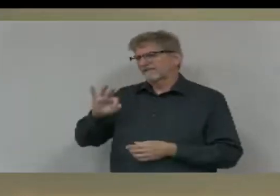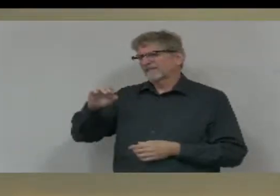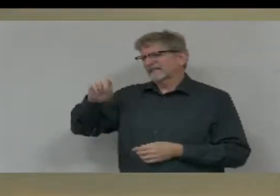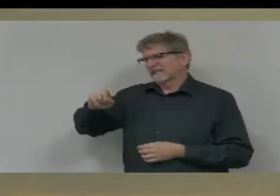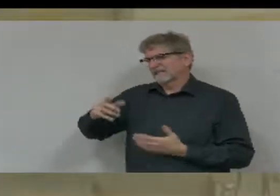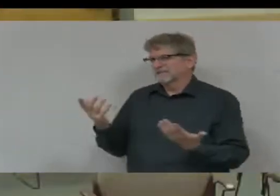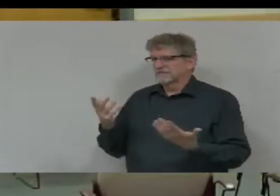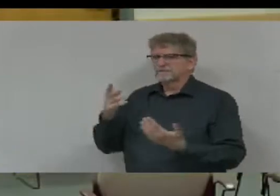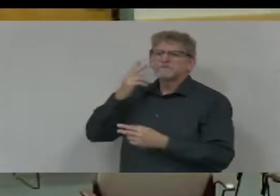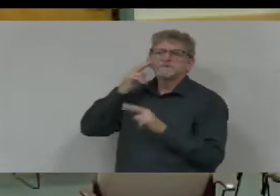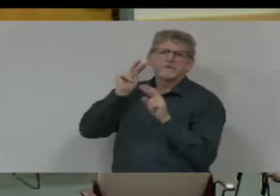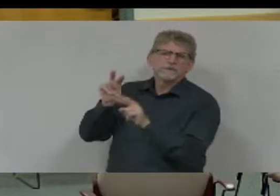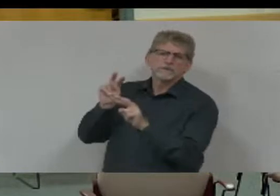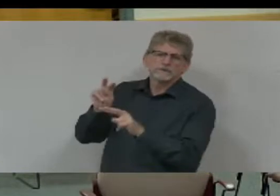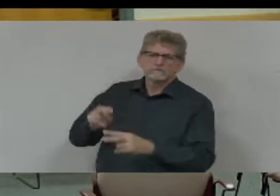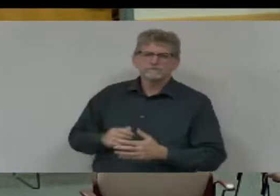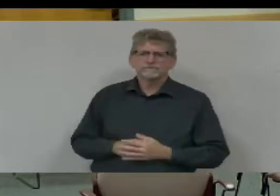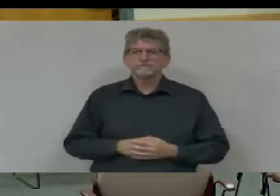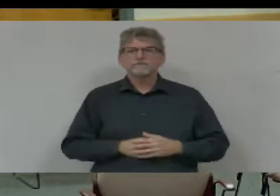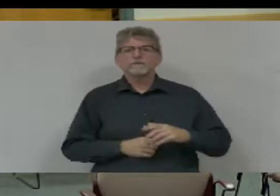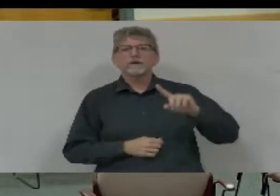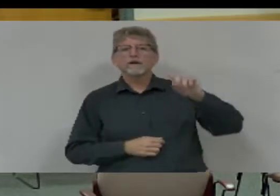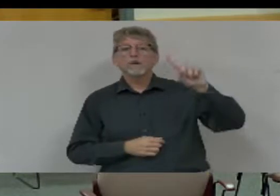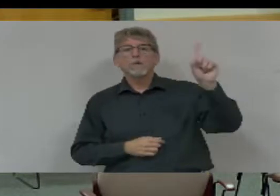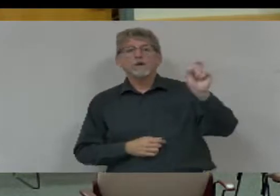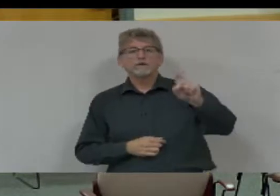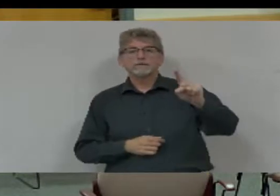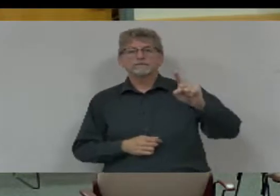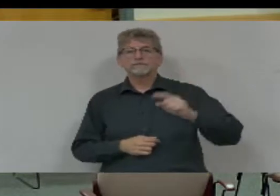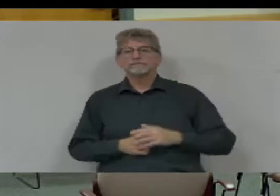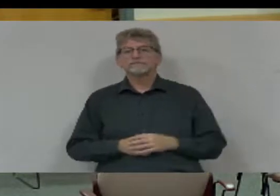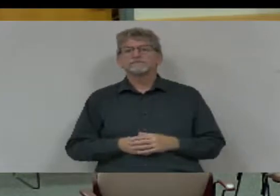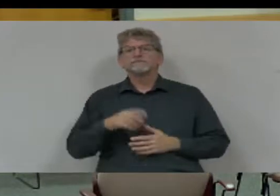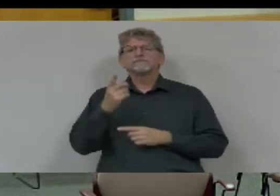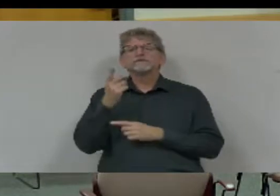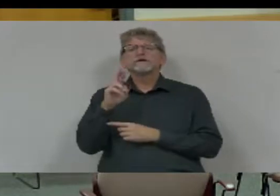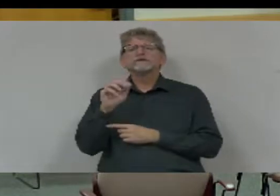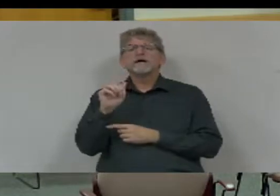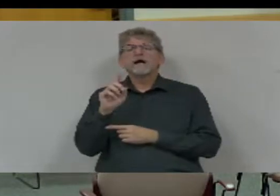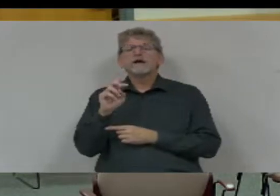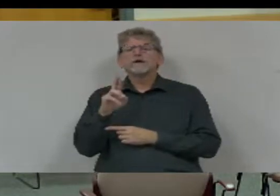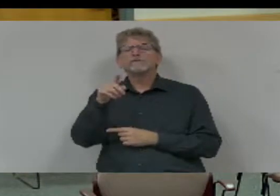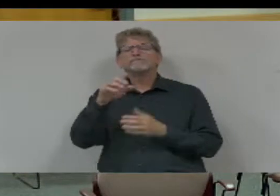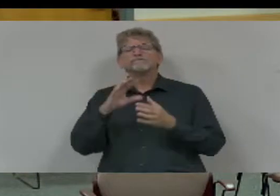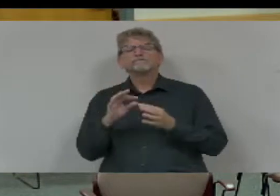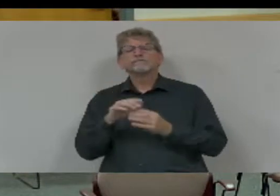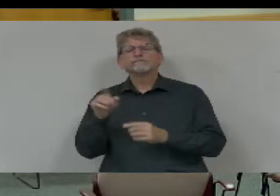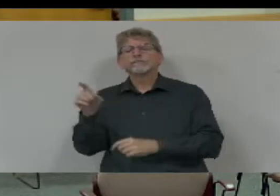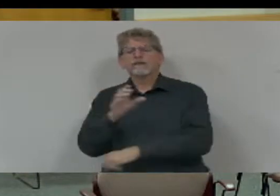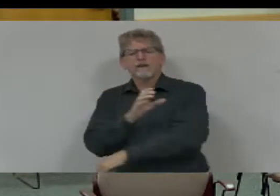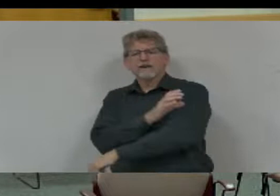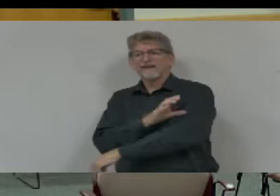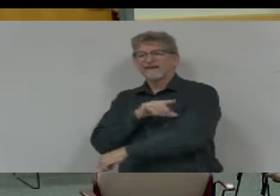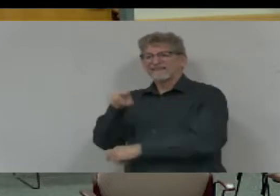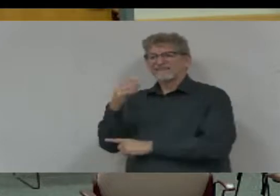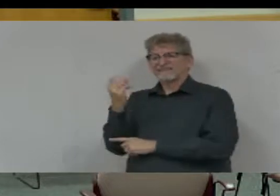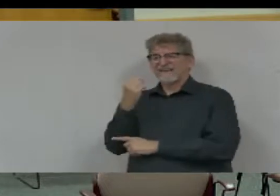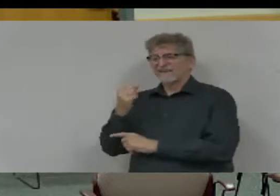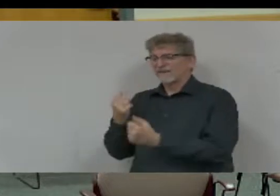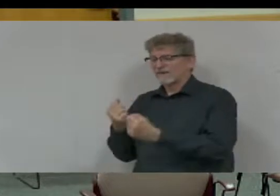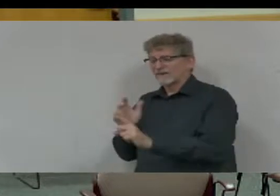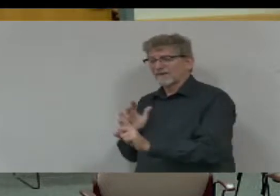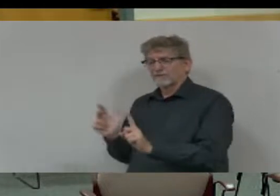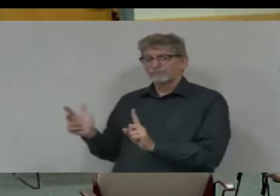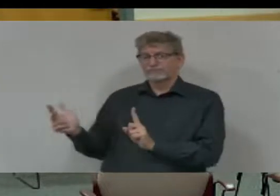And for Dr. Adler, you mentioned the clinic is having a drive-through this weekend. Have you heard any chatter or had any conversations with the